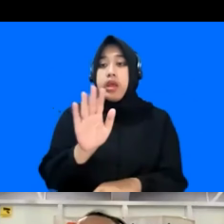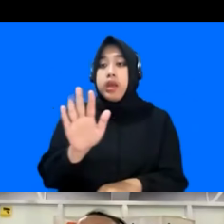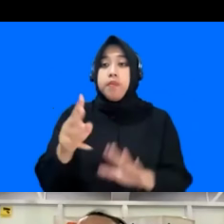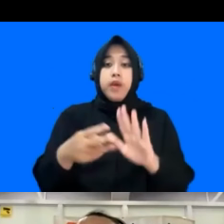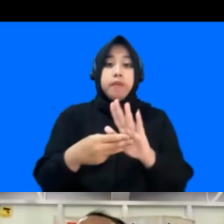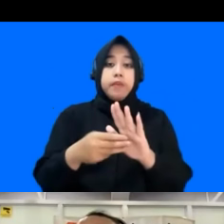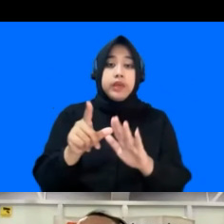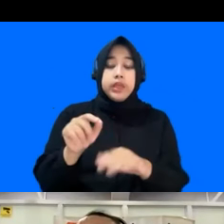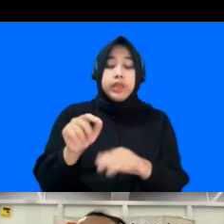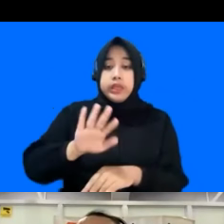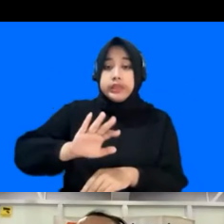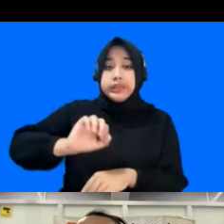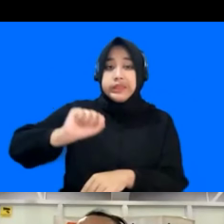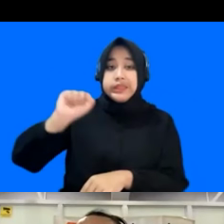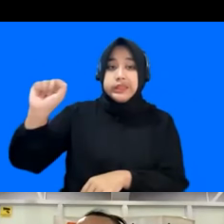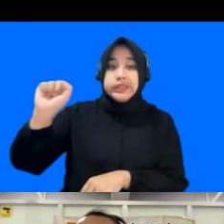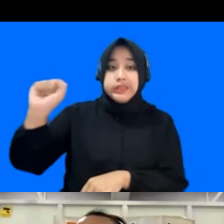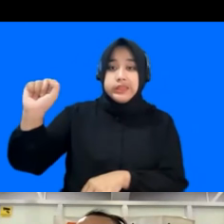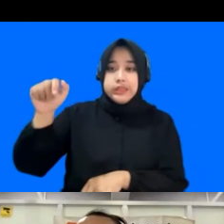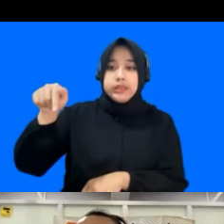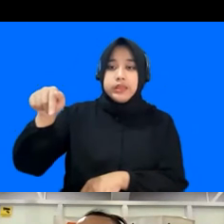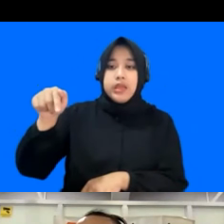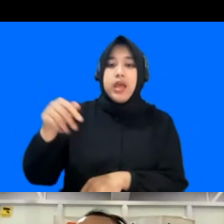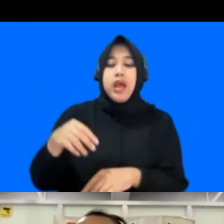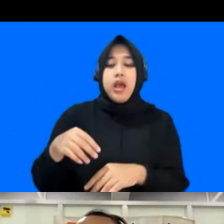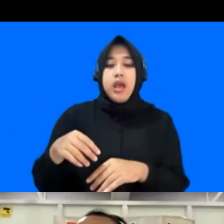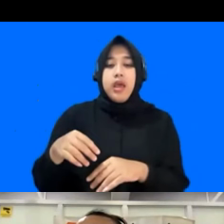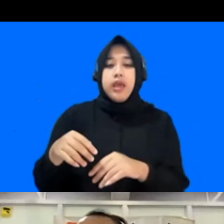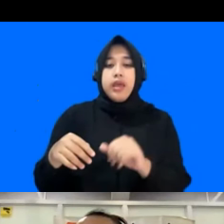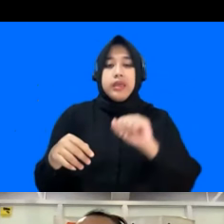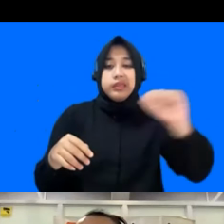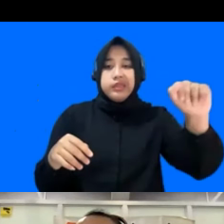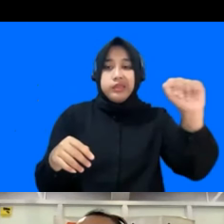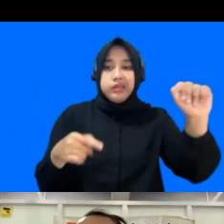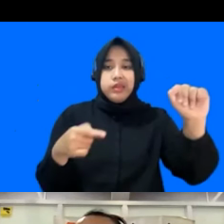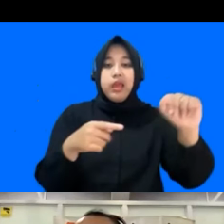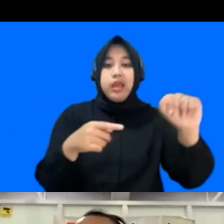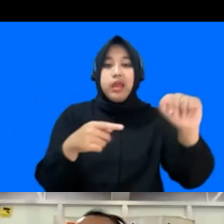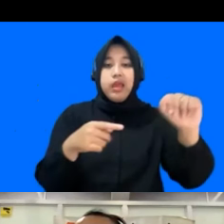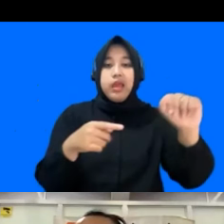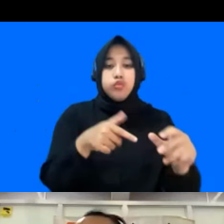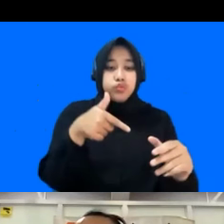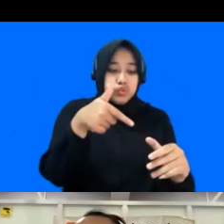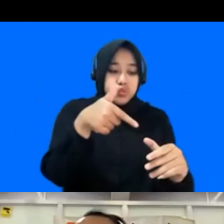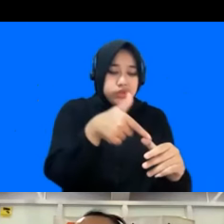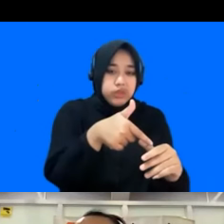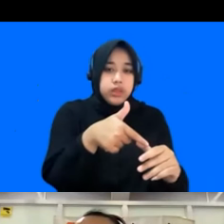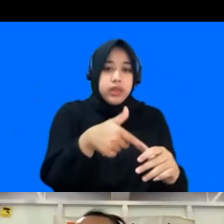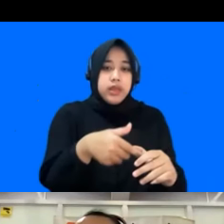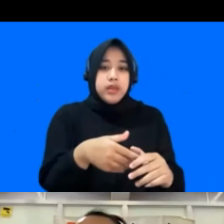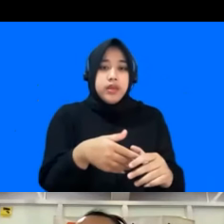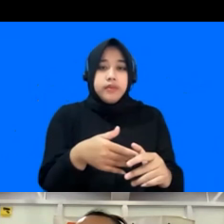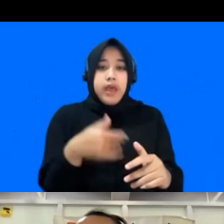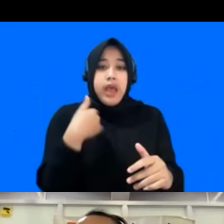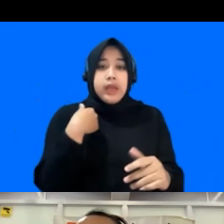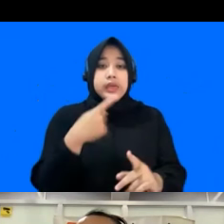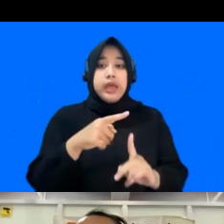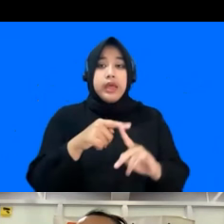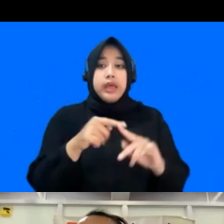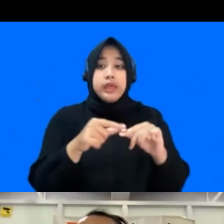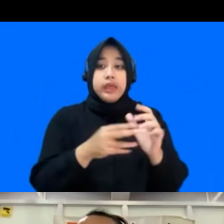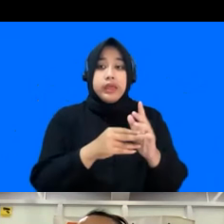syringe. And basically what you do is to pull the plunger and you use the markers here. Each mark is 2 ml,